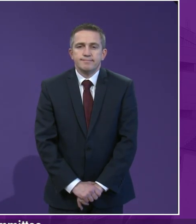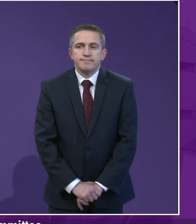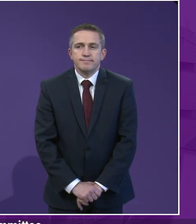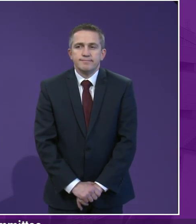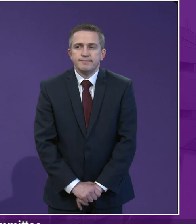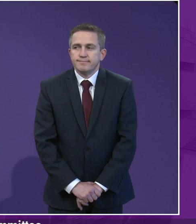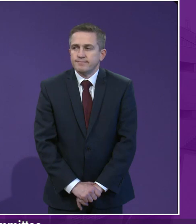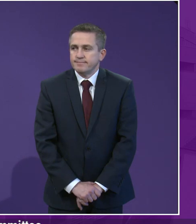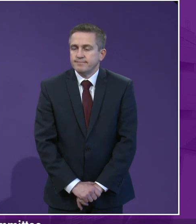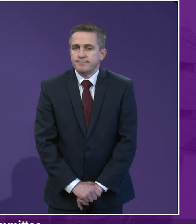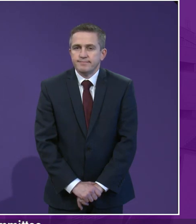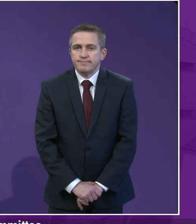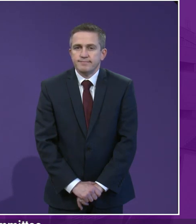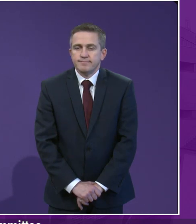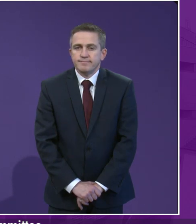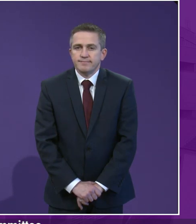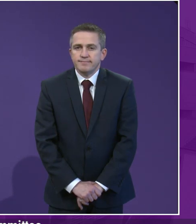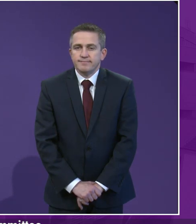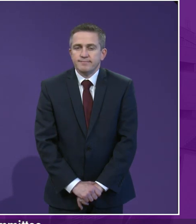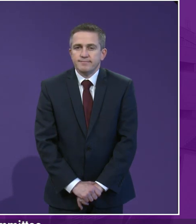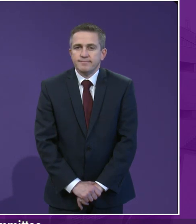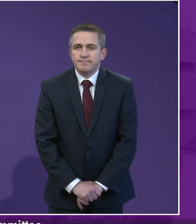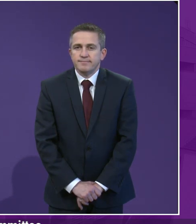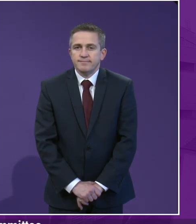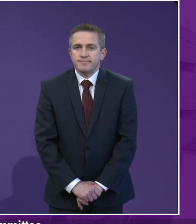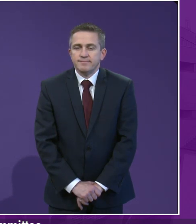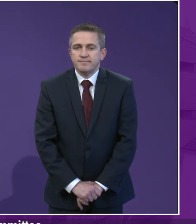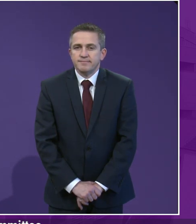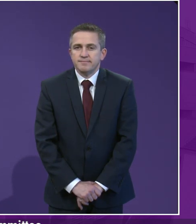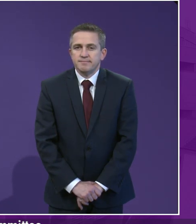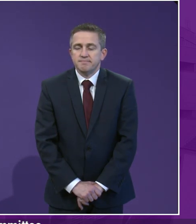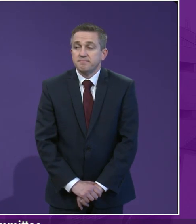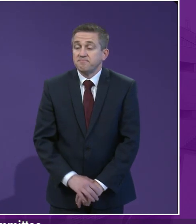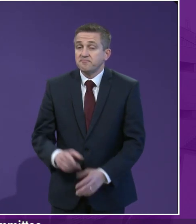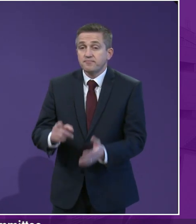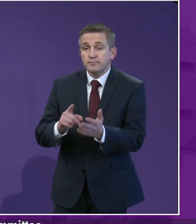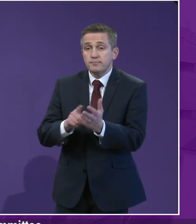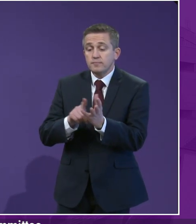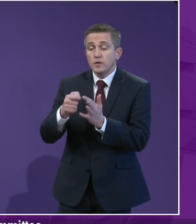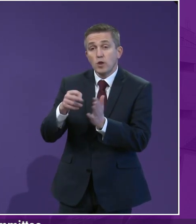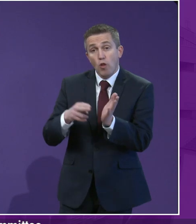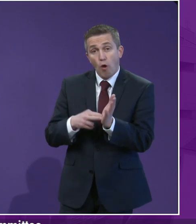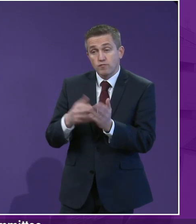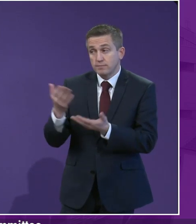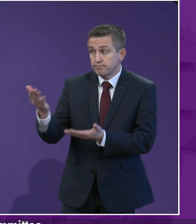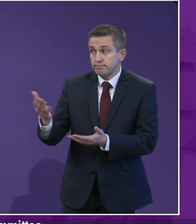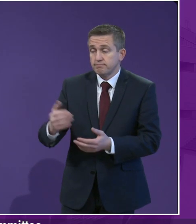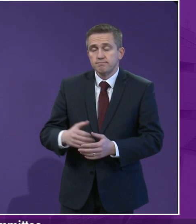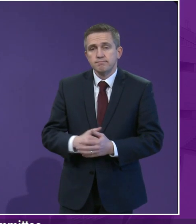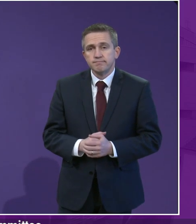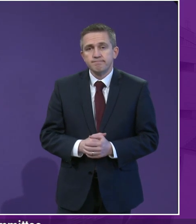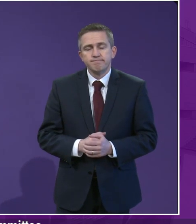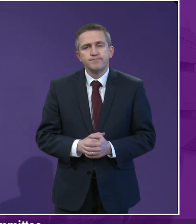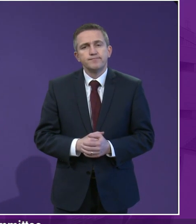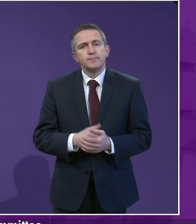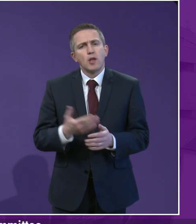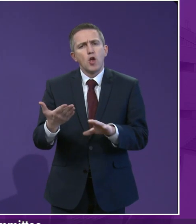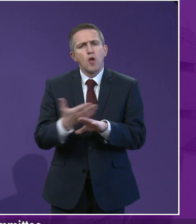not have. It adds greatly to the stress that deaf students have